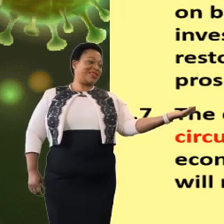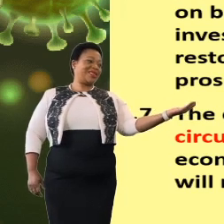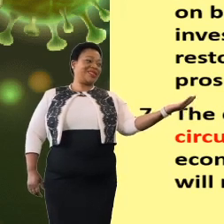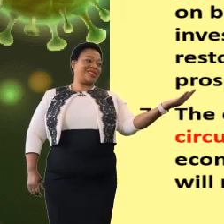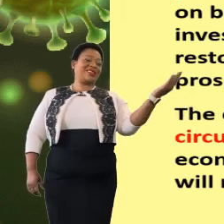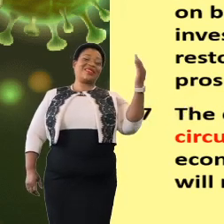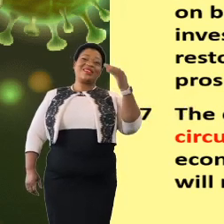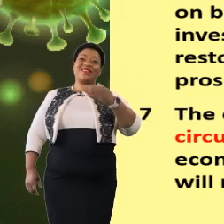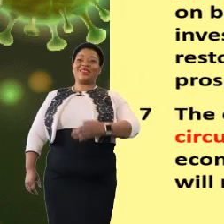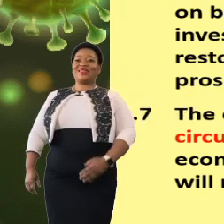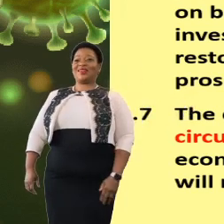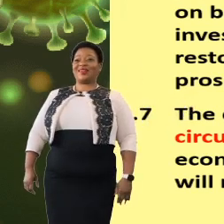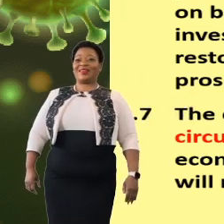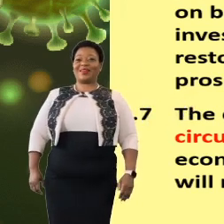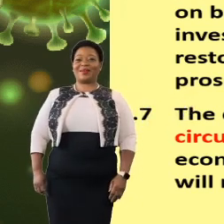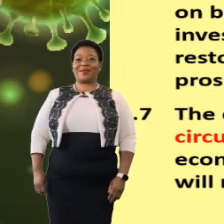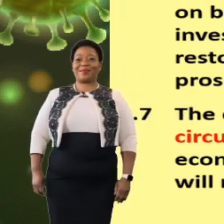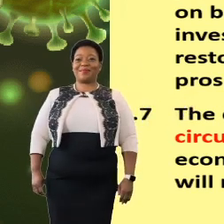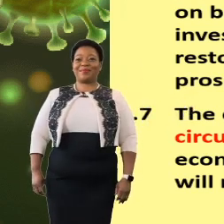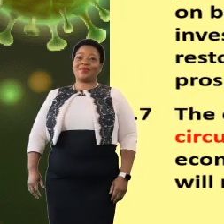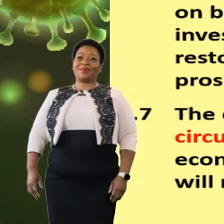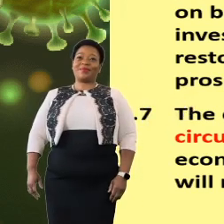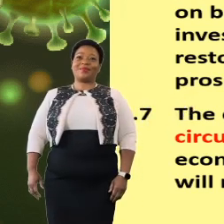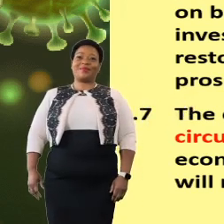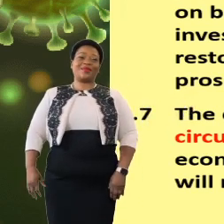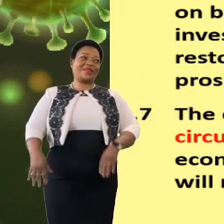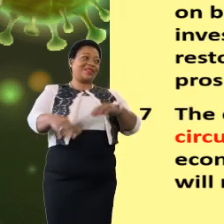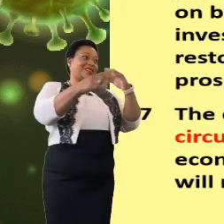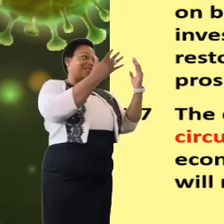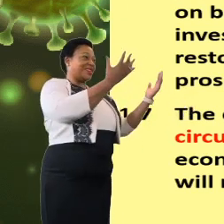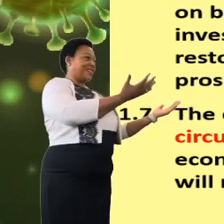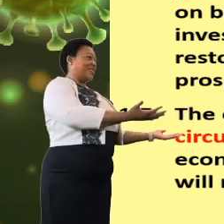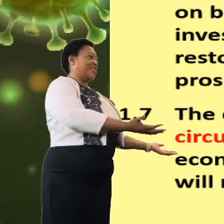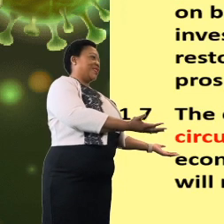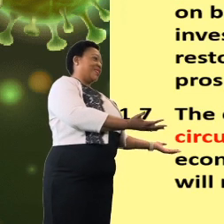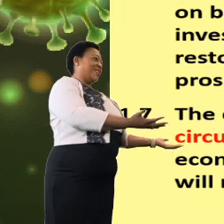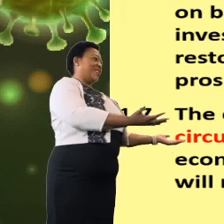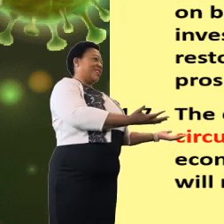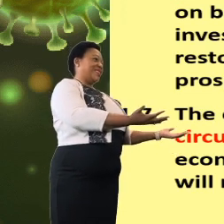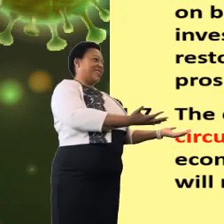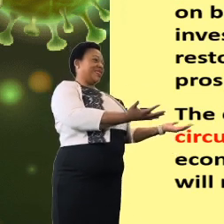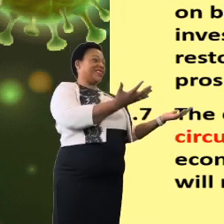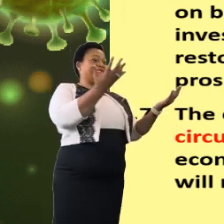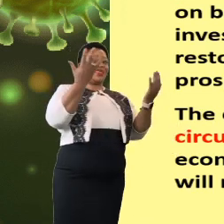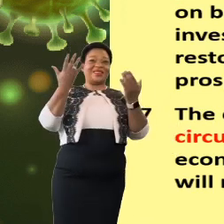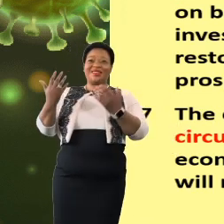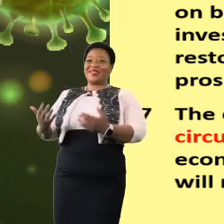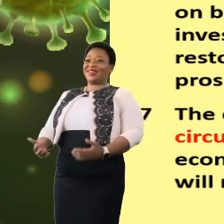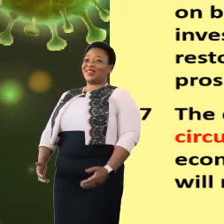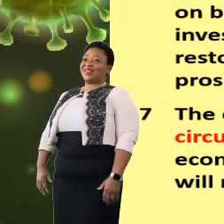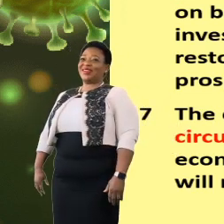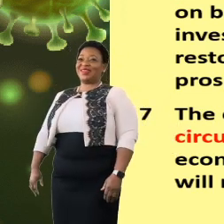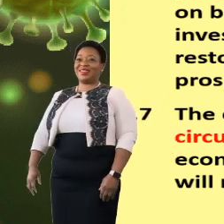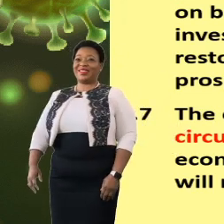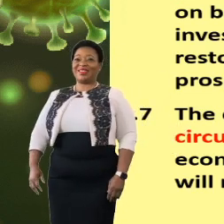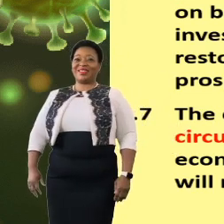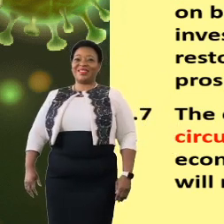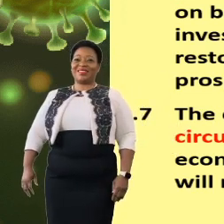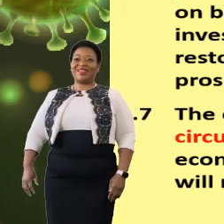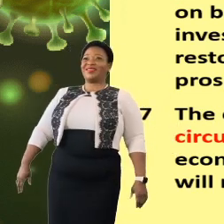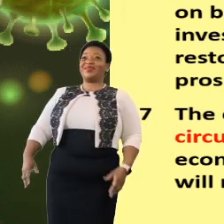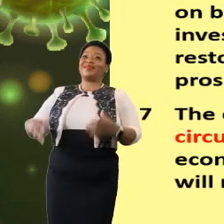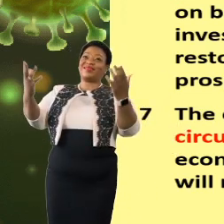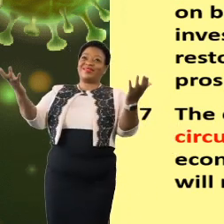do that. We say, therefore, if not rapidly and decisively attended to, this situation has become or has